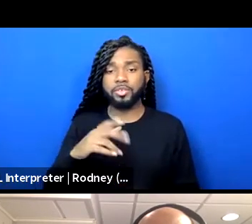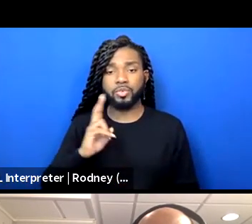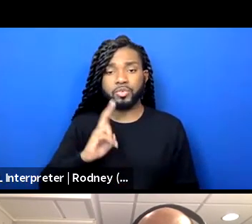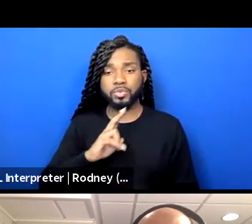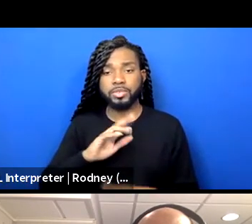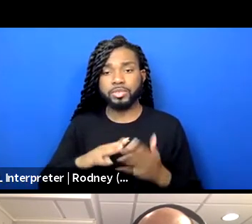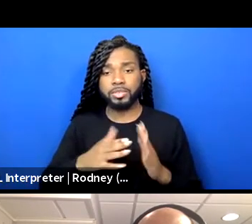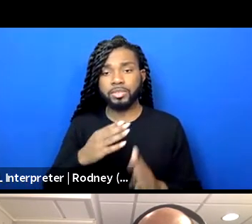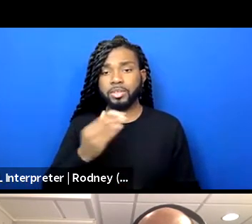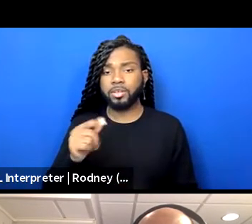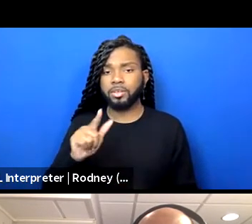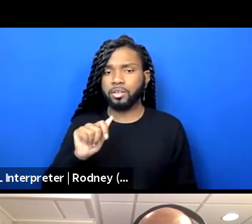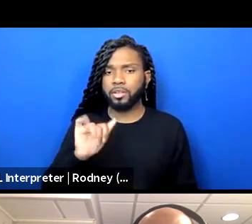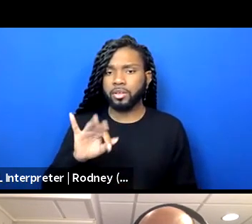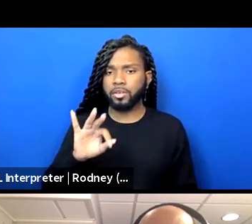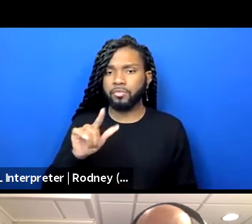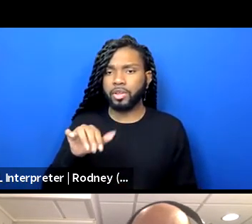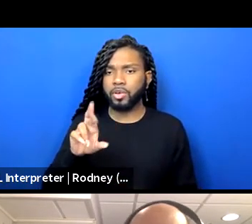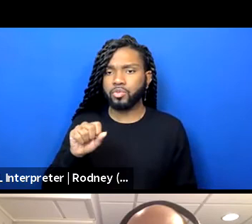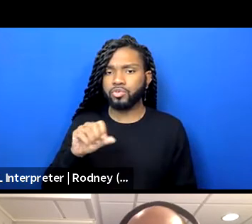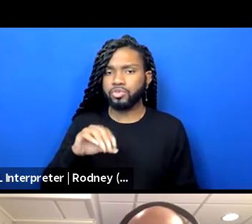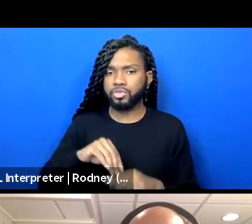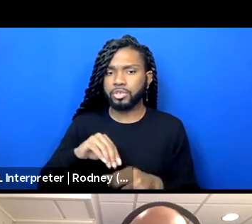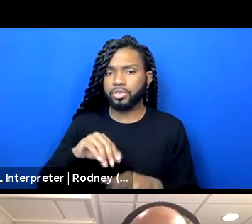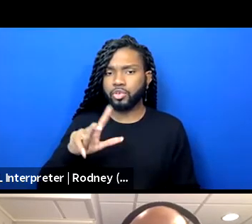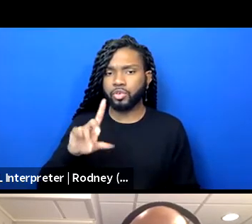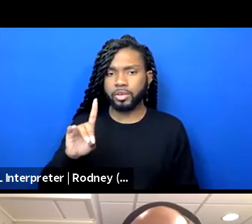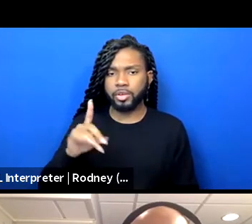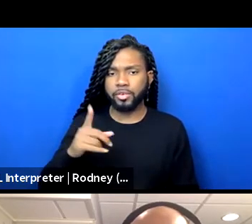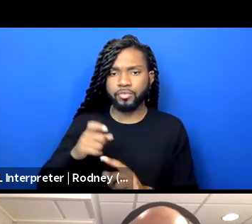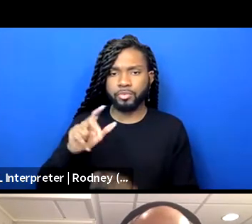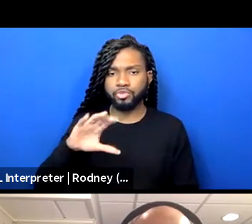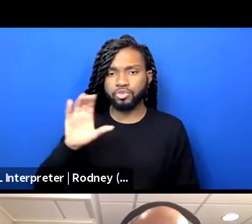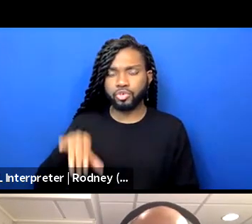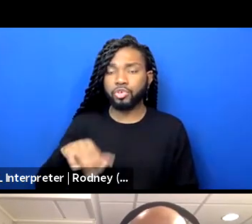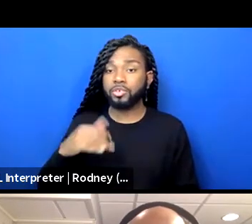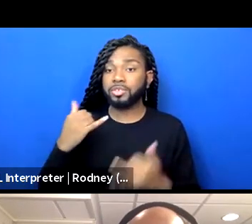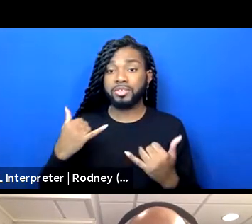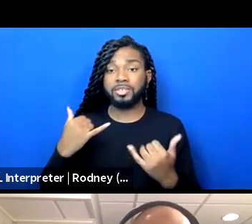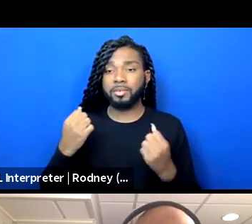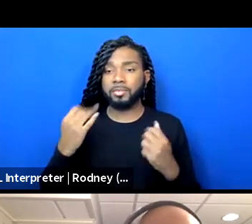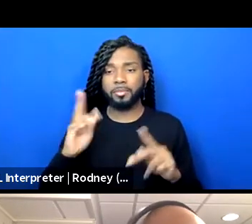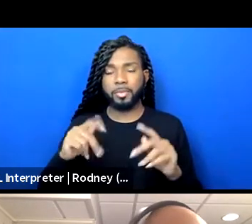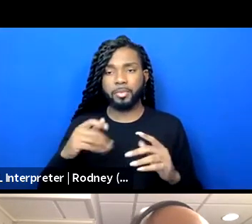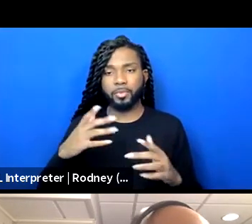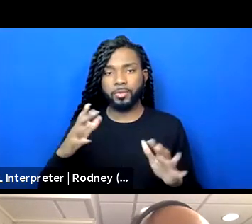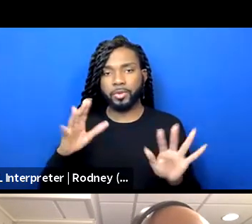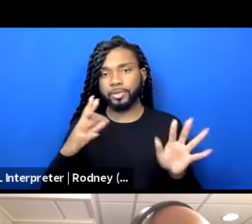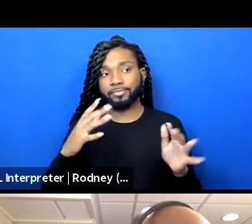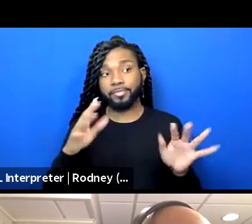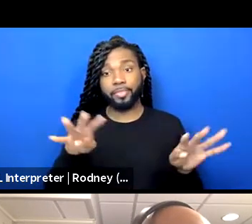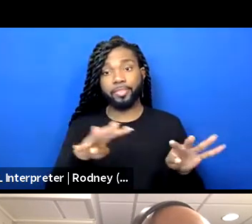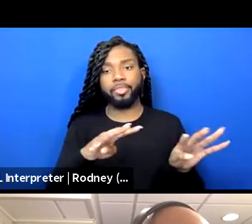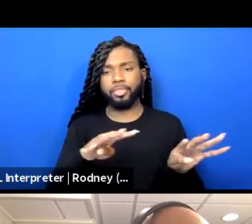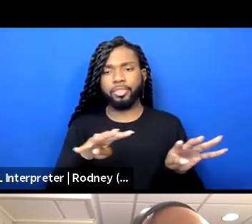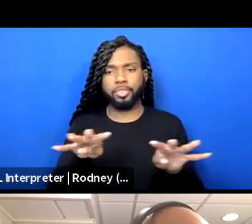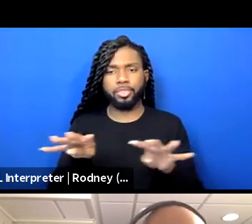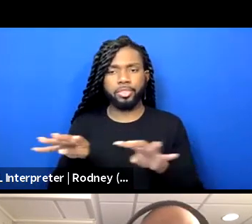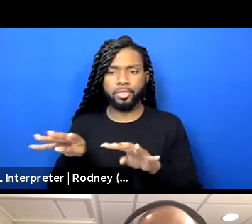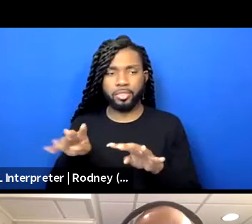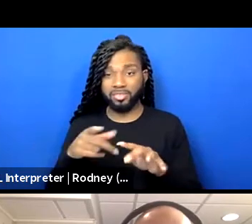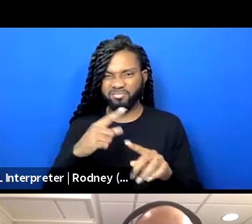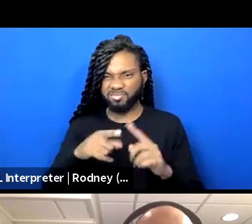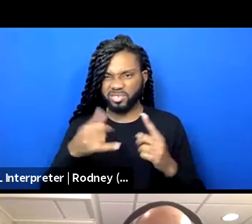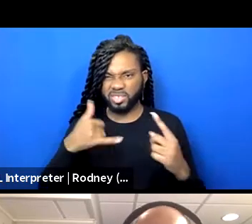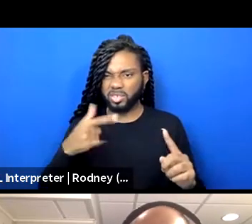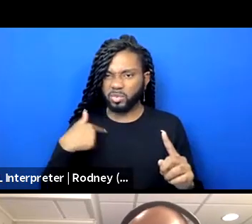Chicago. Today, many of the nations and the world's eyes have shifted away from Minneapolis. That doesn't change anything for us. We're still here